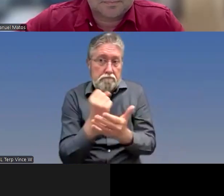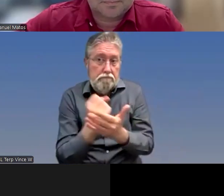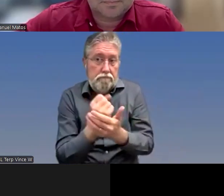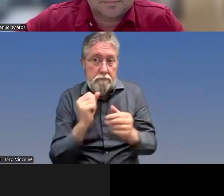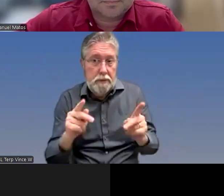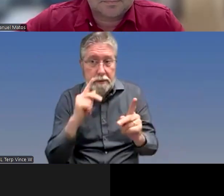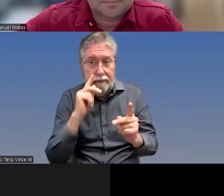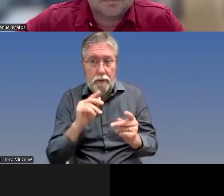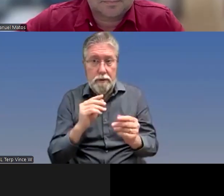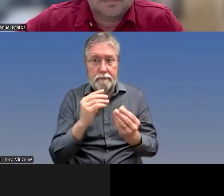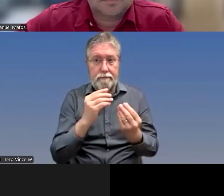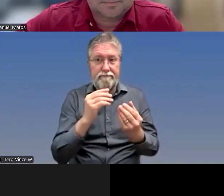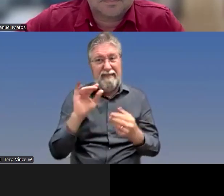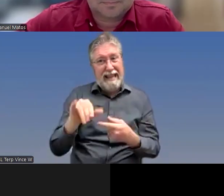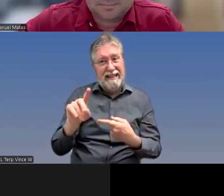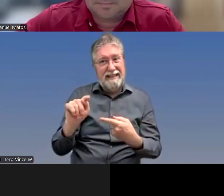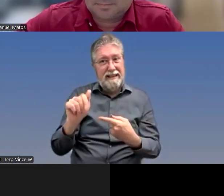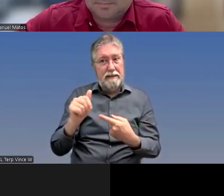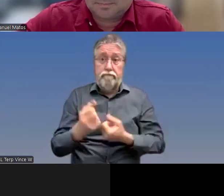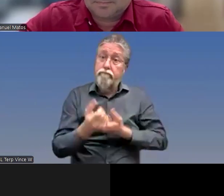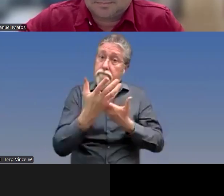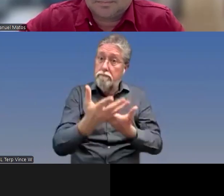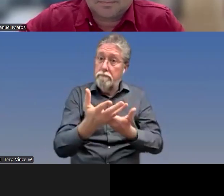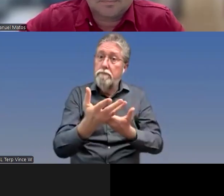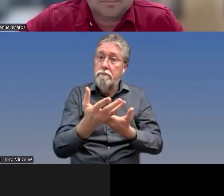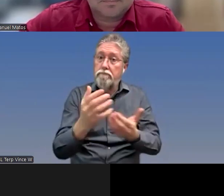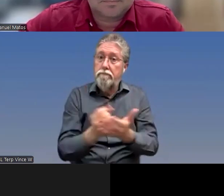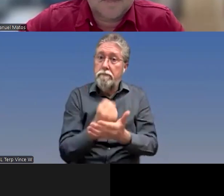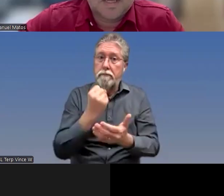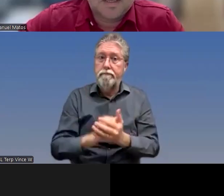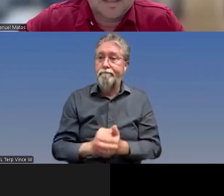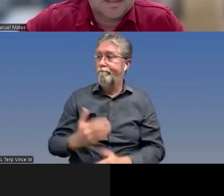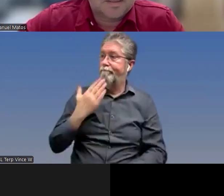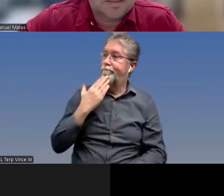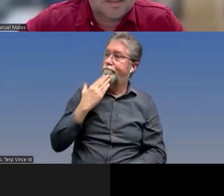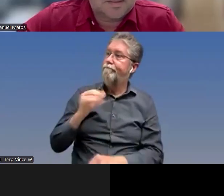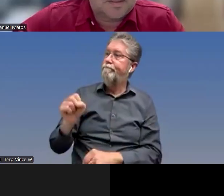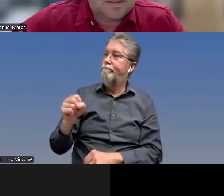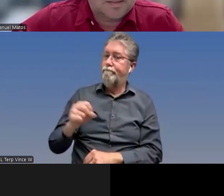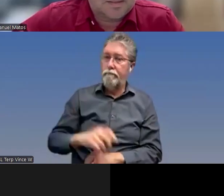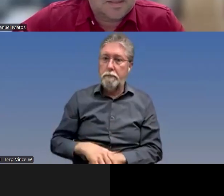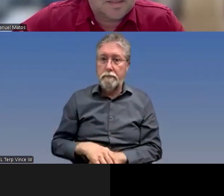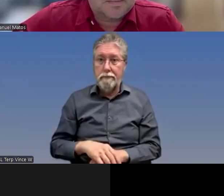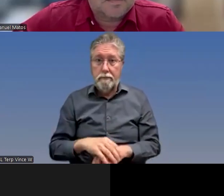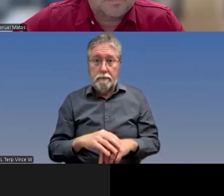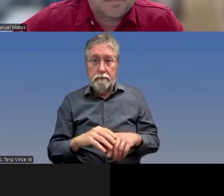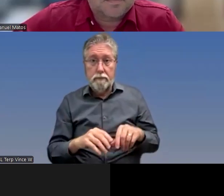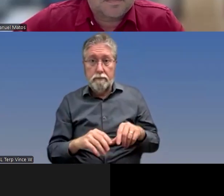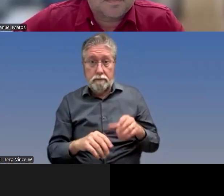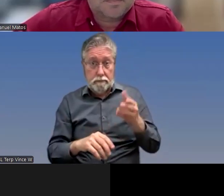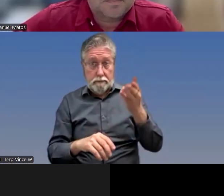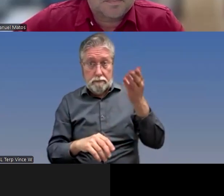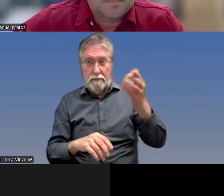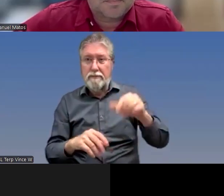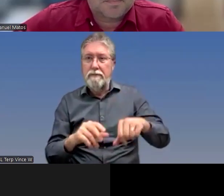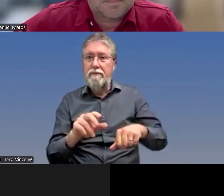data provides. Mhm. Thank you. Do you have any? Yeah. We have